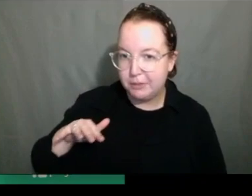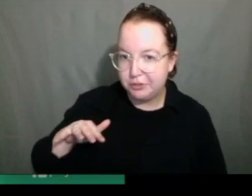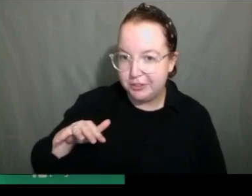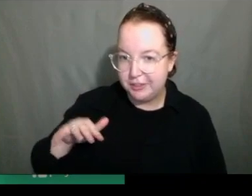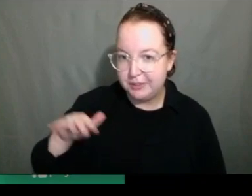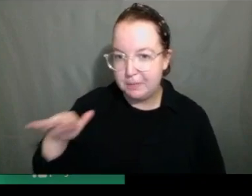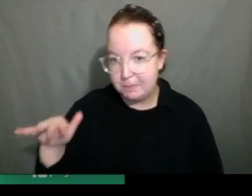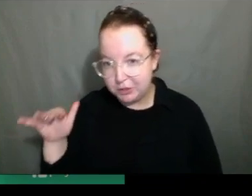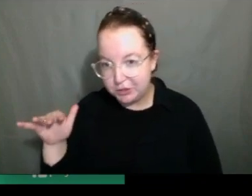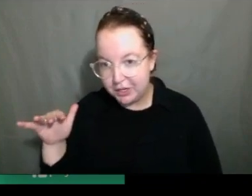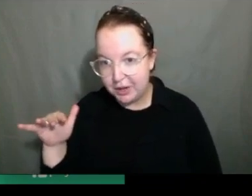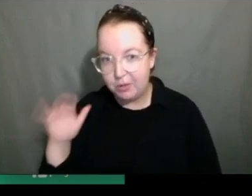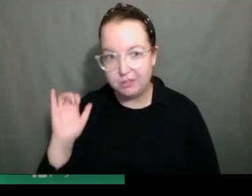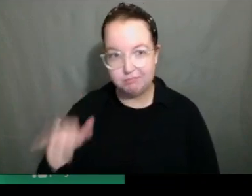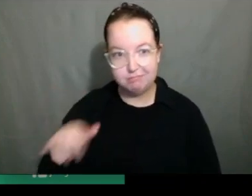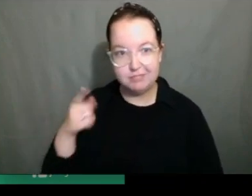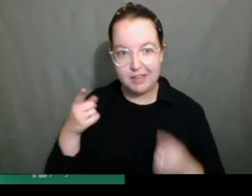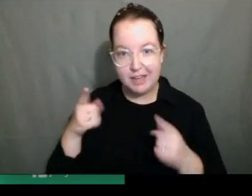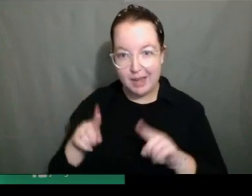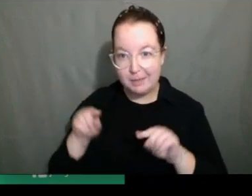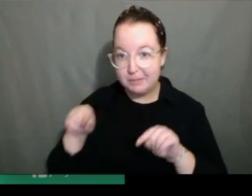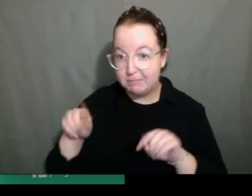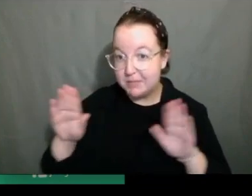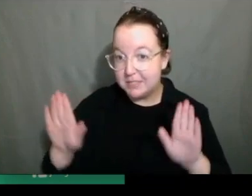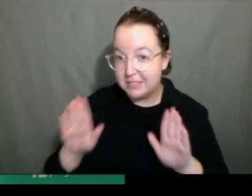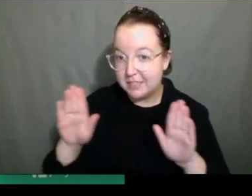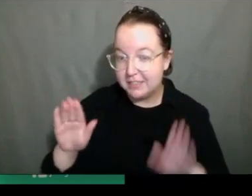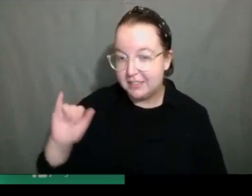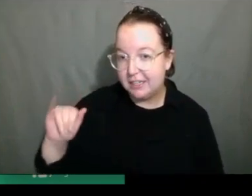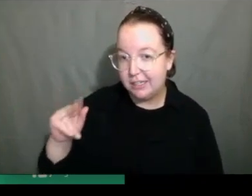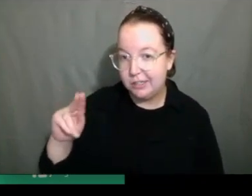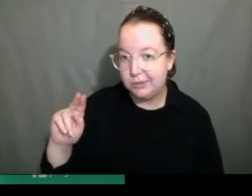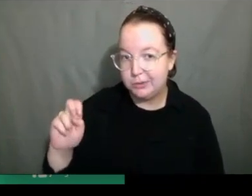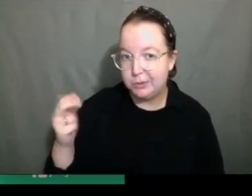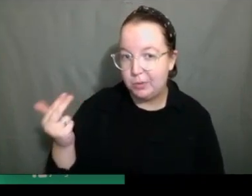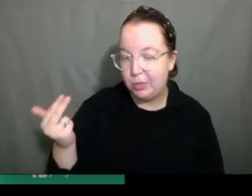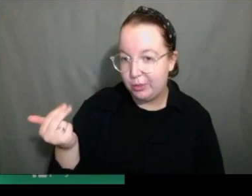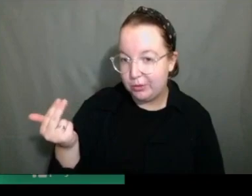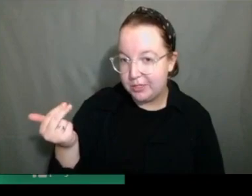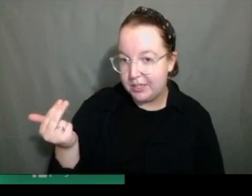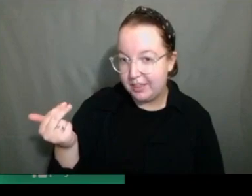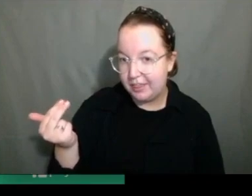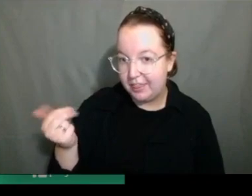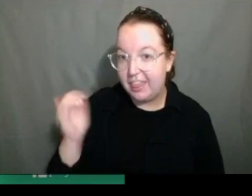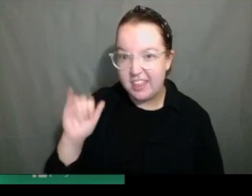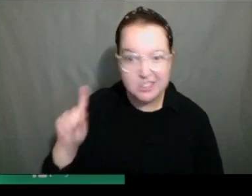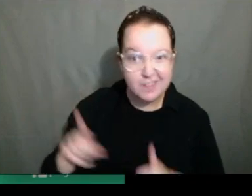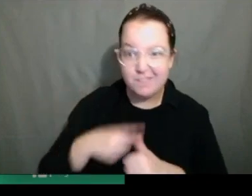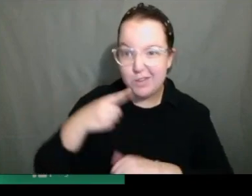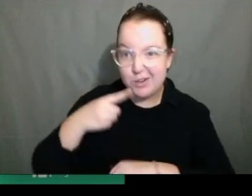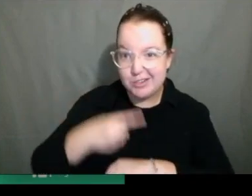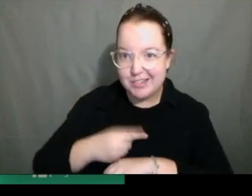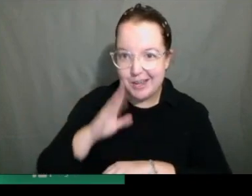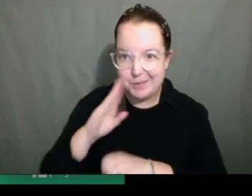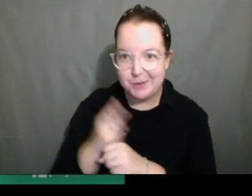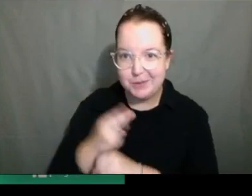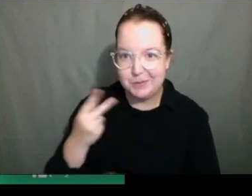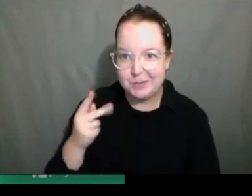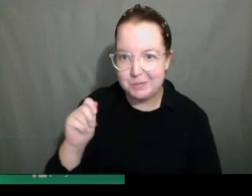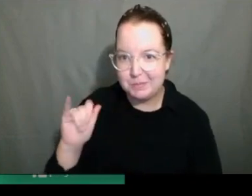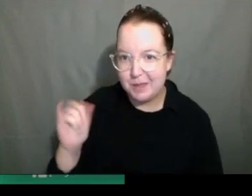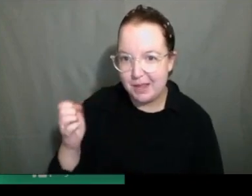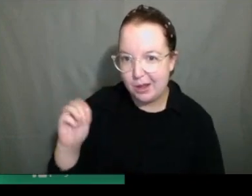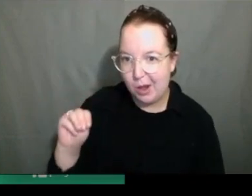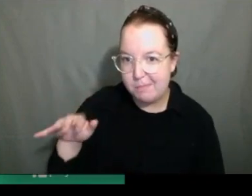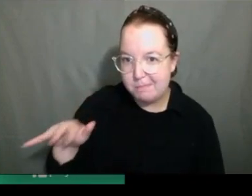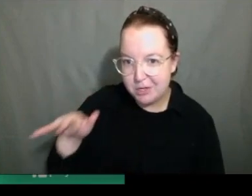June 13th. So that will be the first date that you're using PayCom to punch in and out. Excuse me,